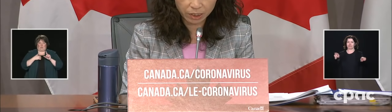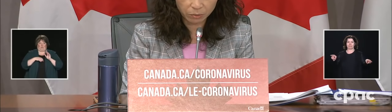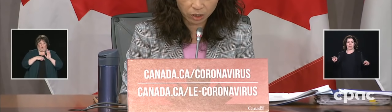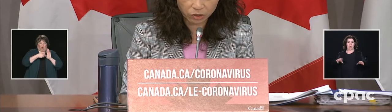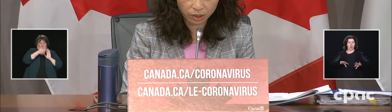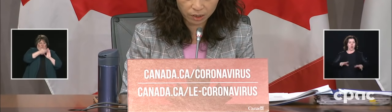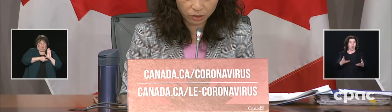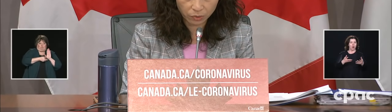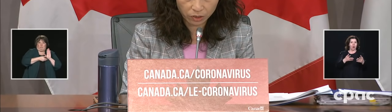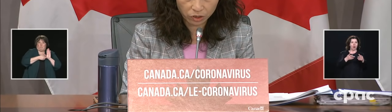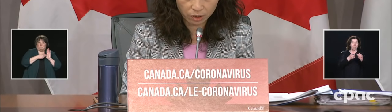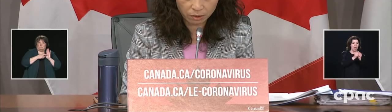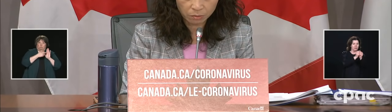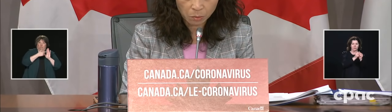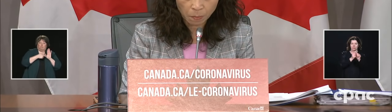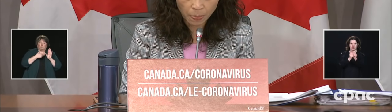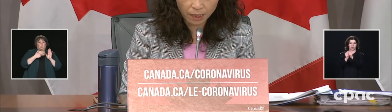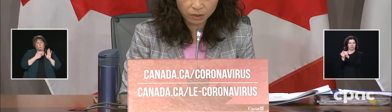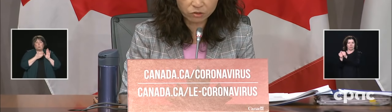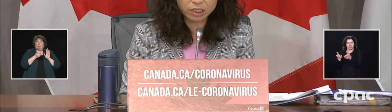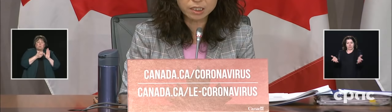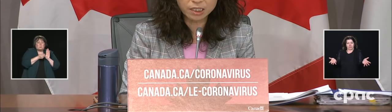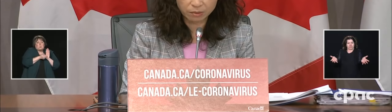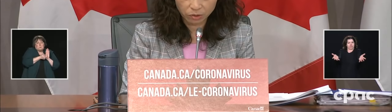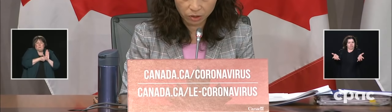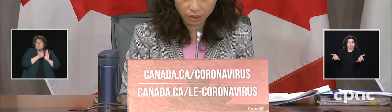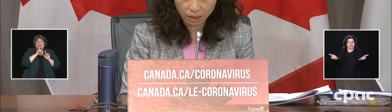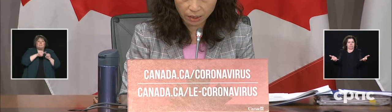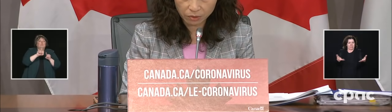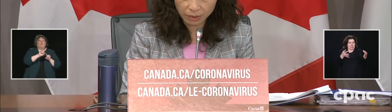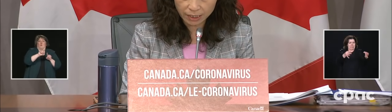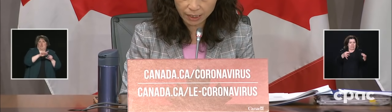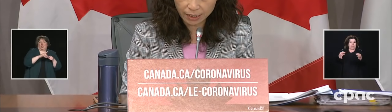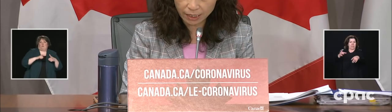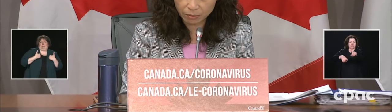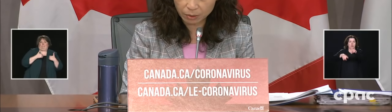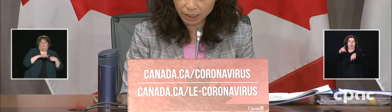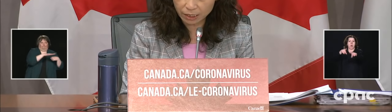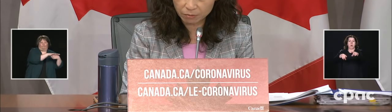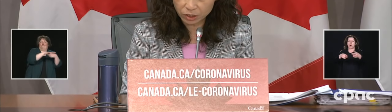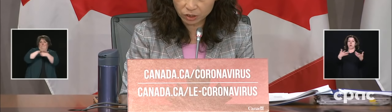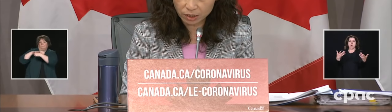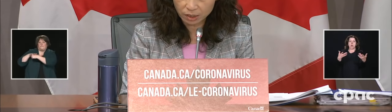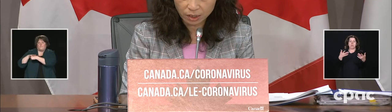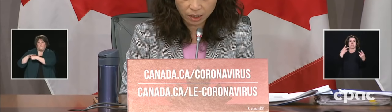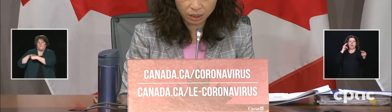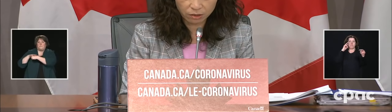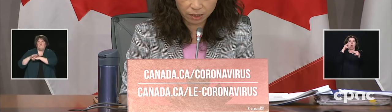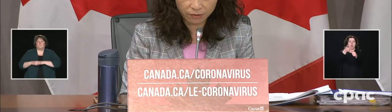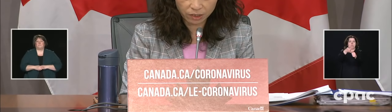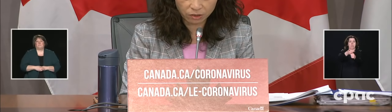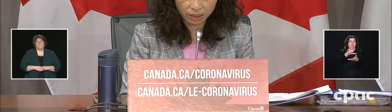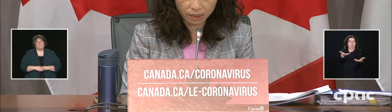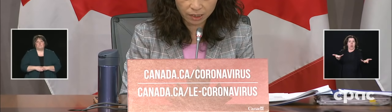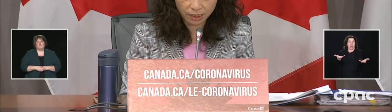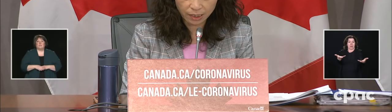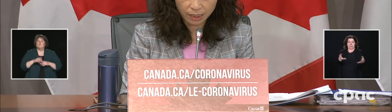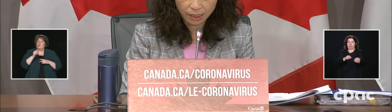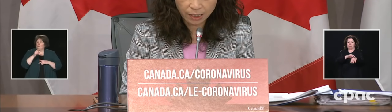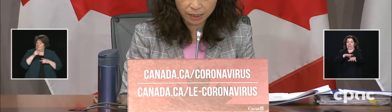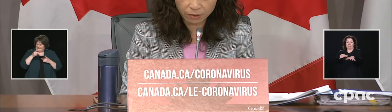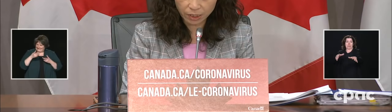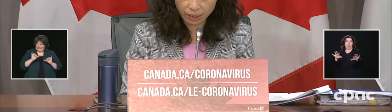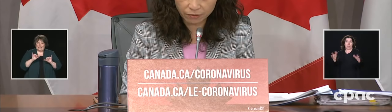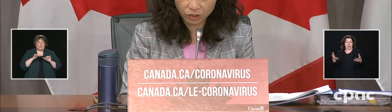local epidemiologic situation. It is critically important that we maintain our public health measures, including physical